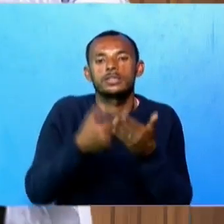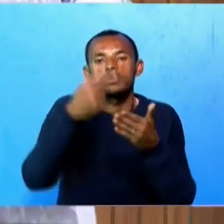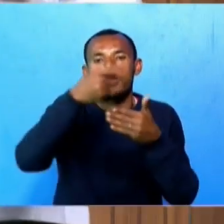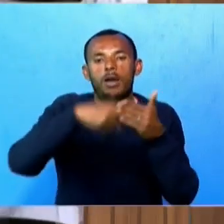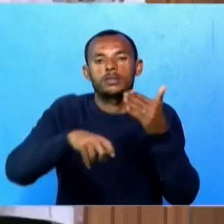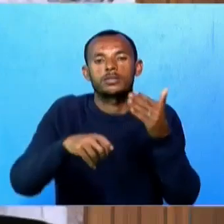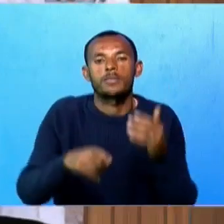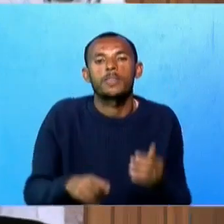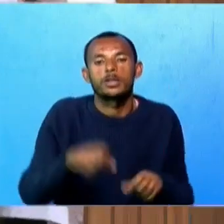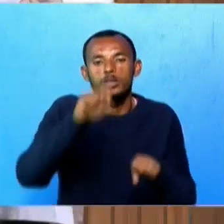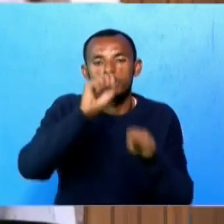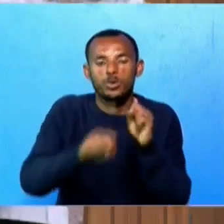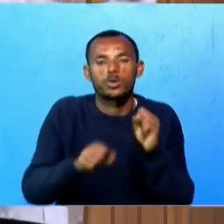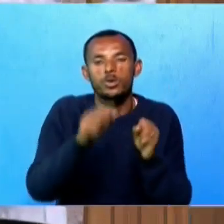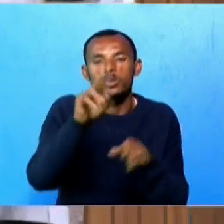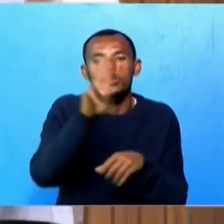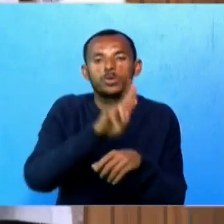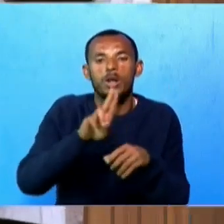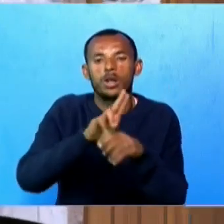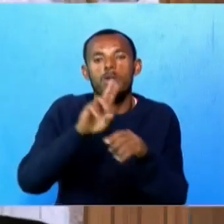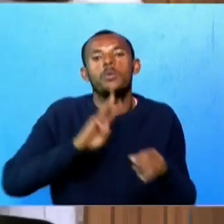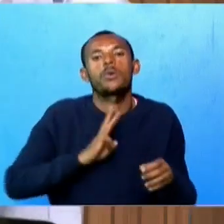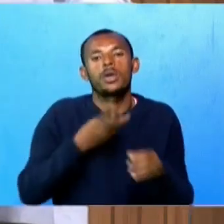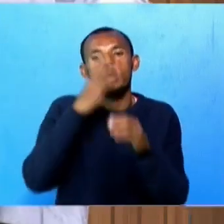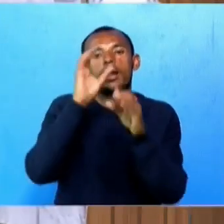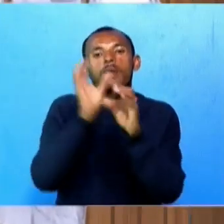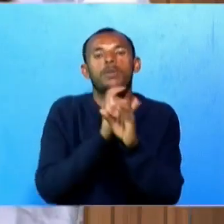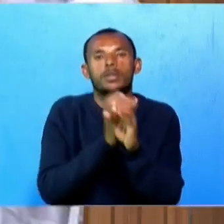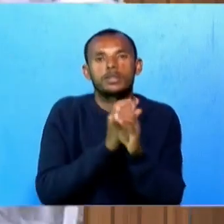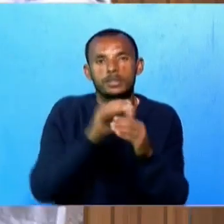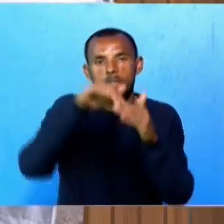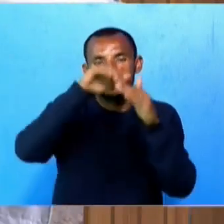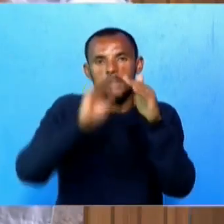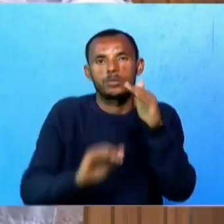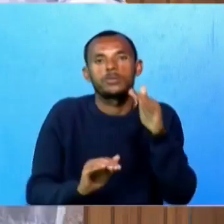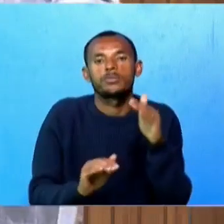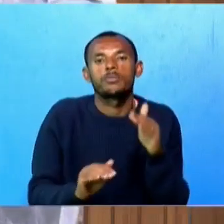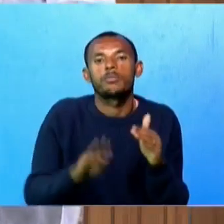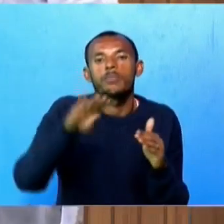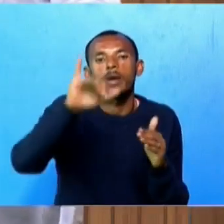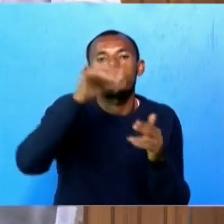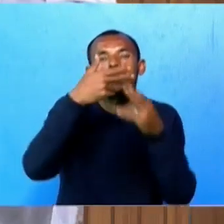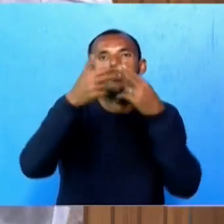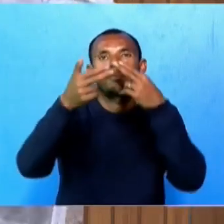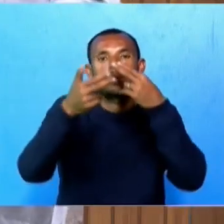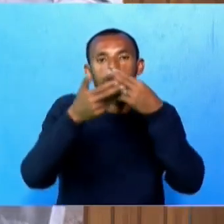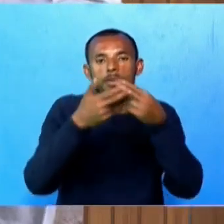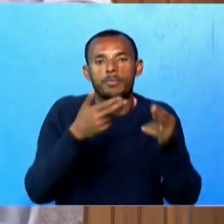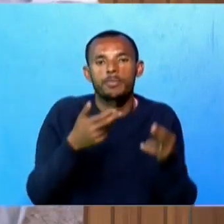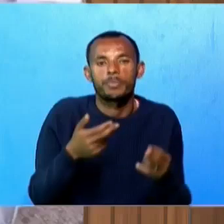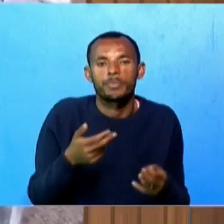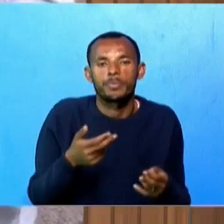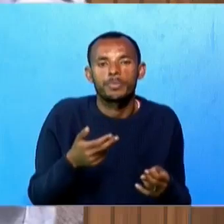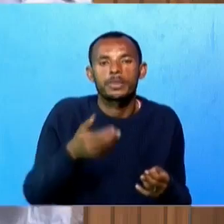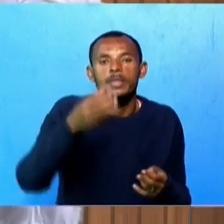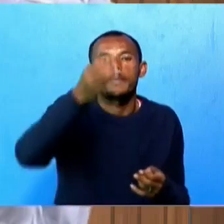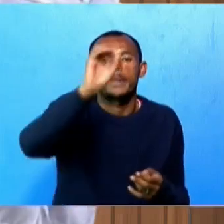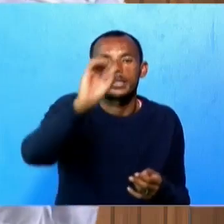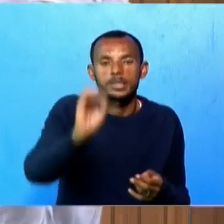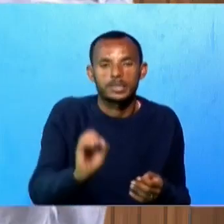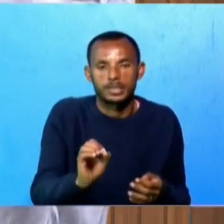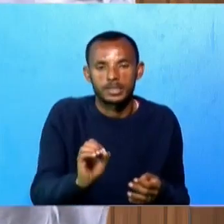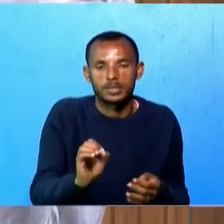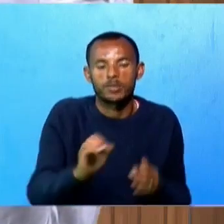right? So usually we calculate the discount by multiplying the percentage